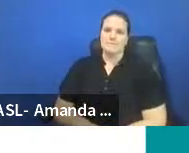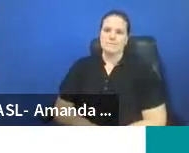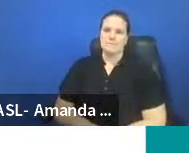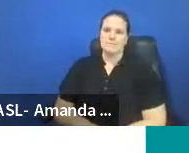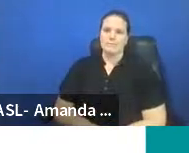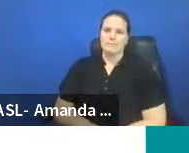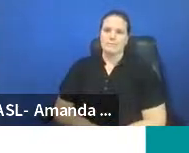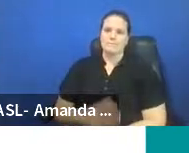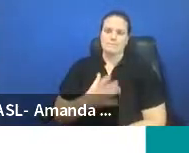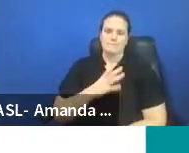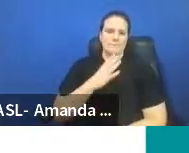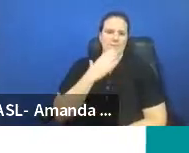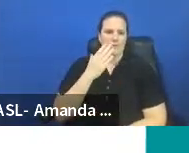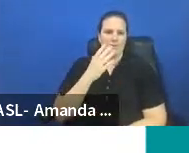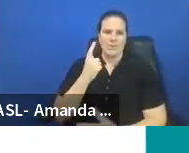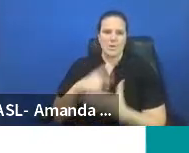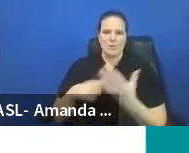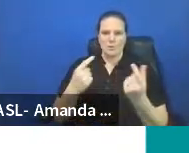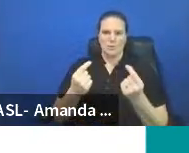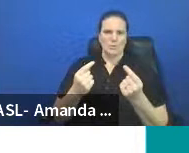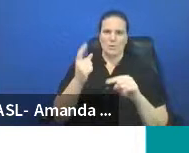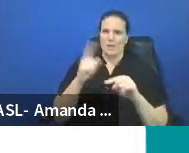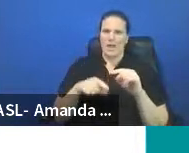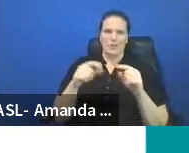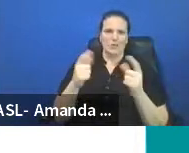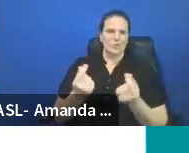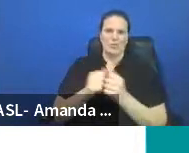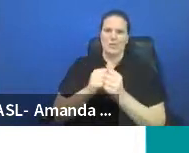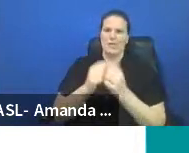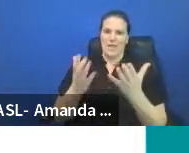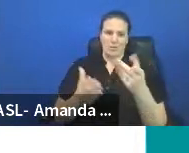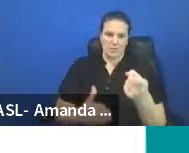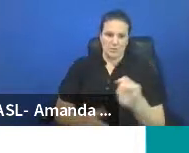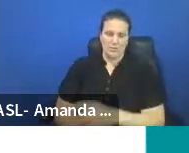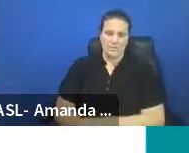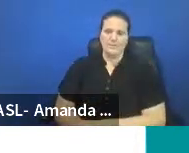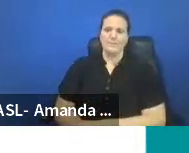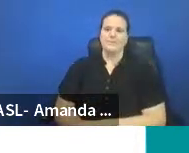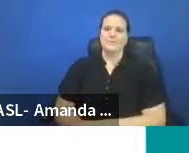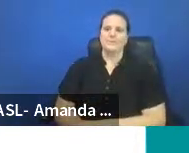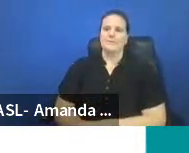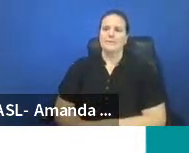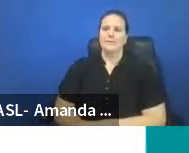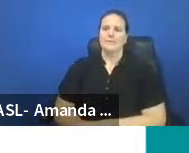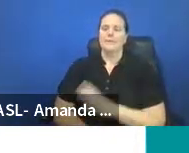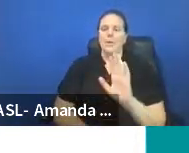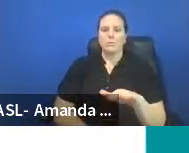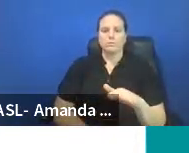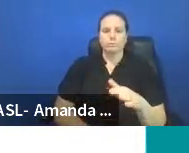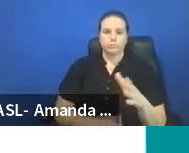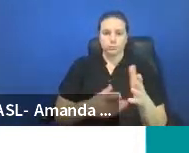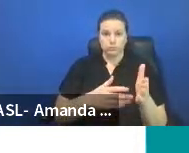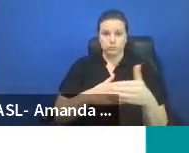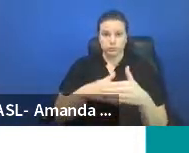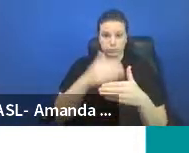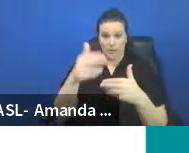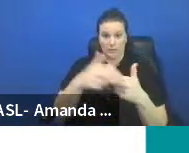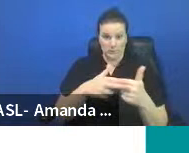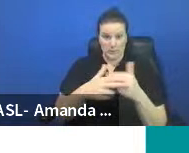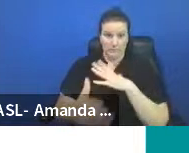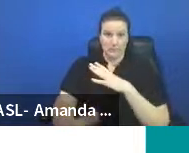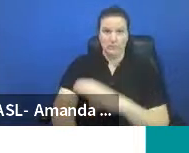Thank you so much for everything you do. We couldn't do it without you. Which brings to mind, could you take us to the next